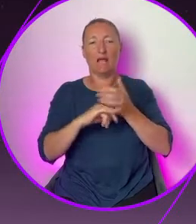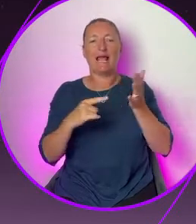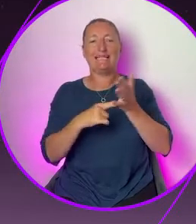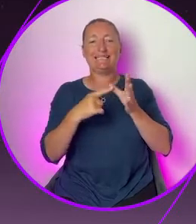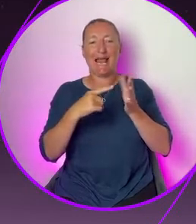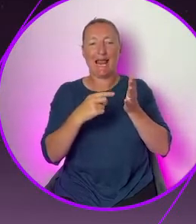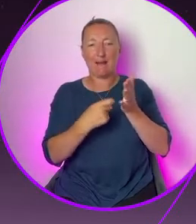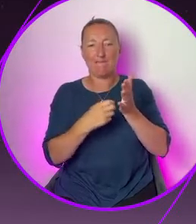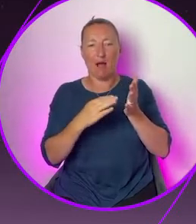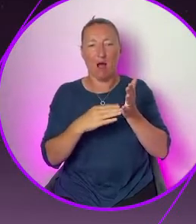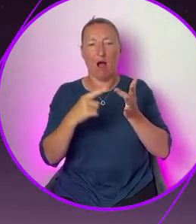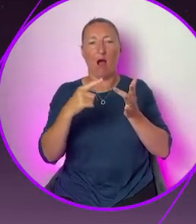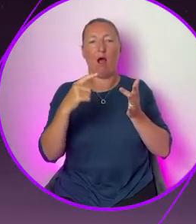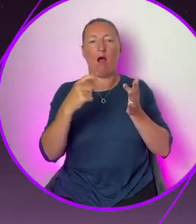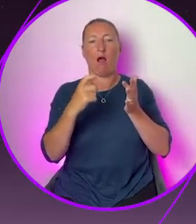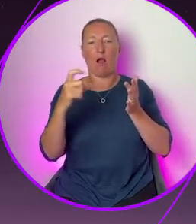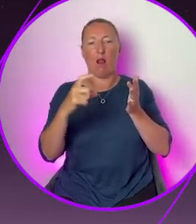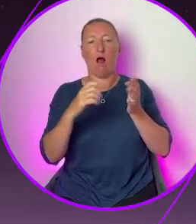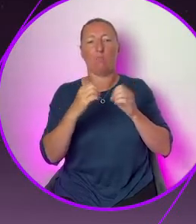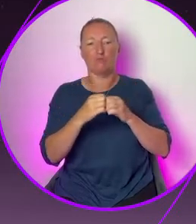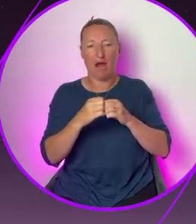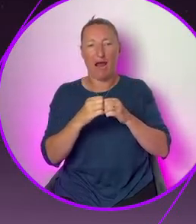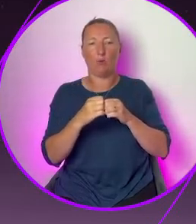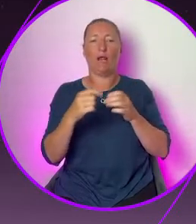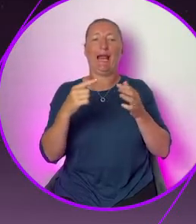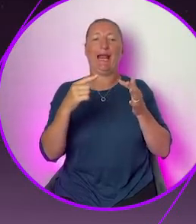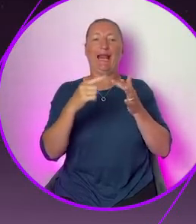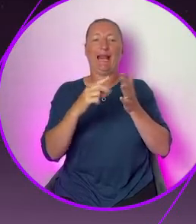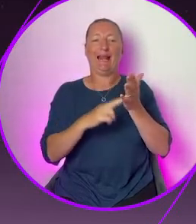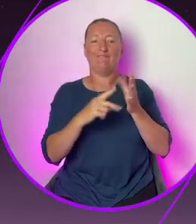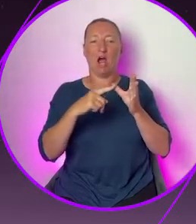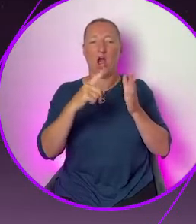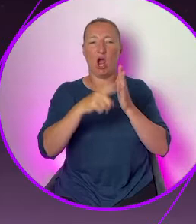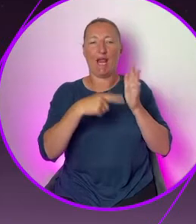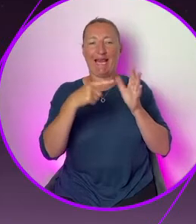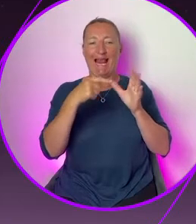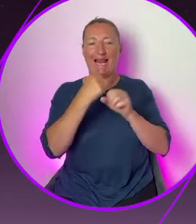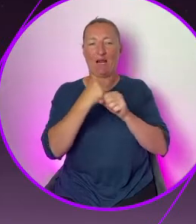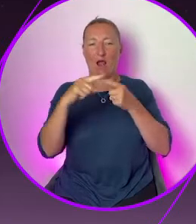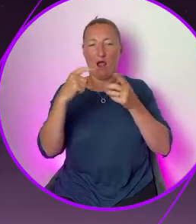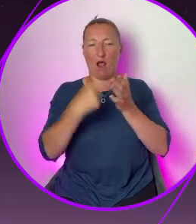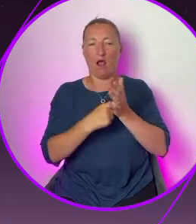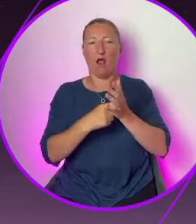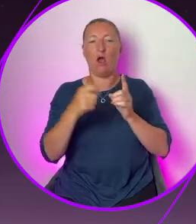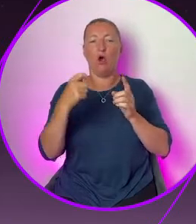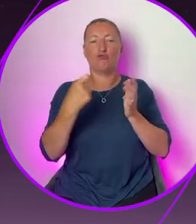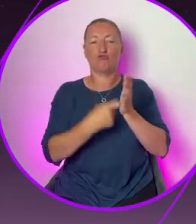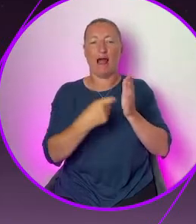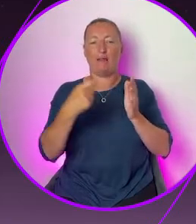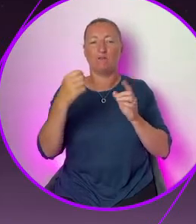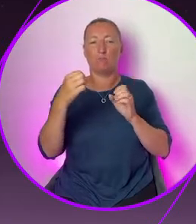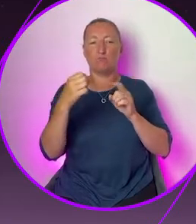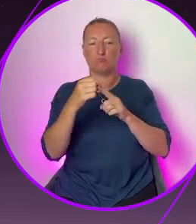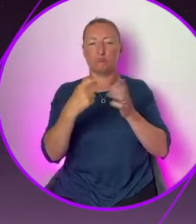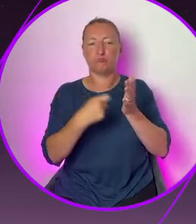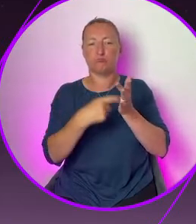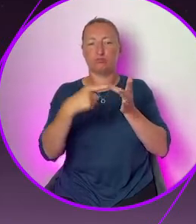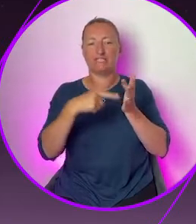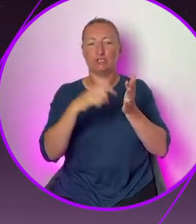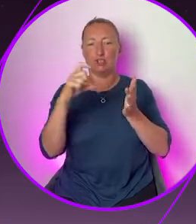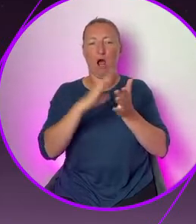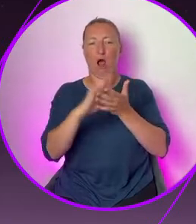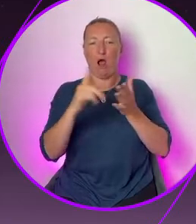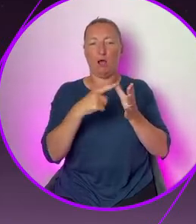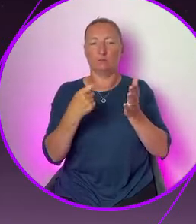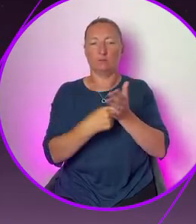Florence Creffield. Yeah, you're missing Ben Vickers, I am missing who is someone. not here, but we do believe that he's with